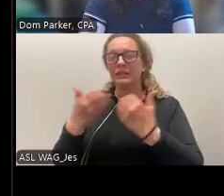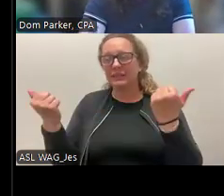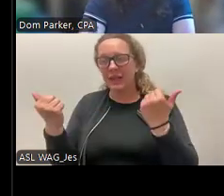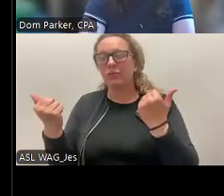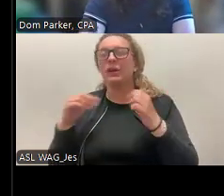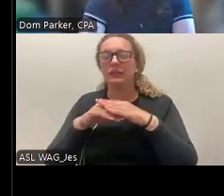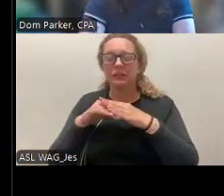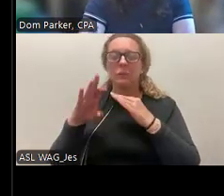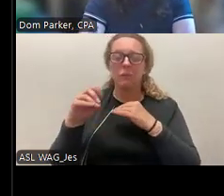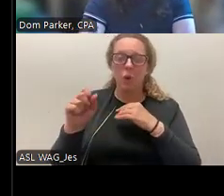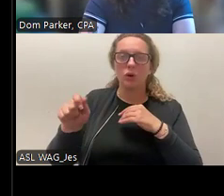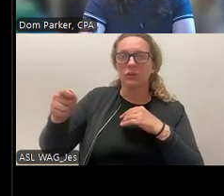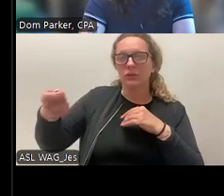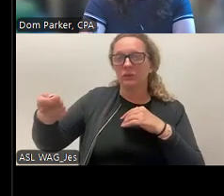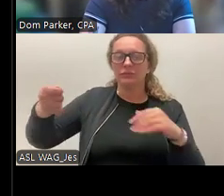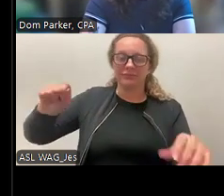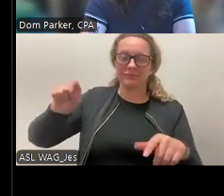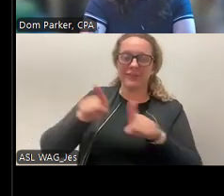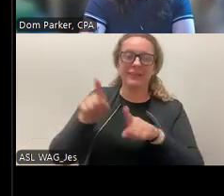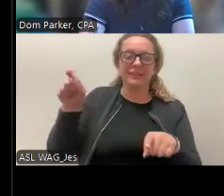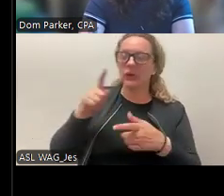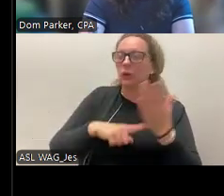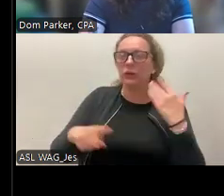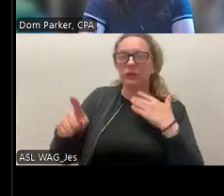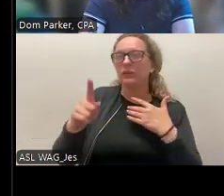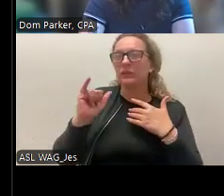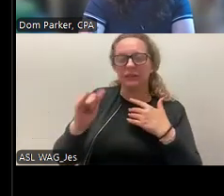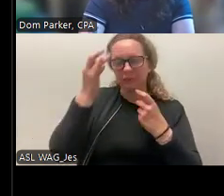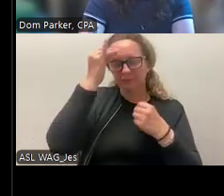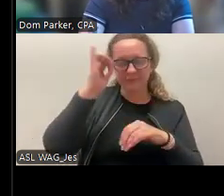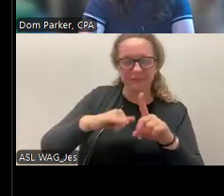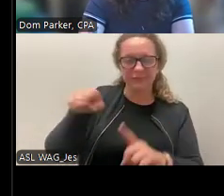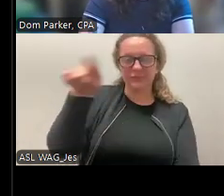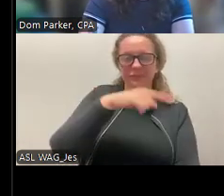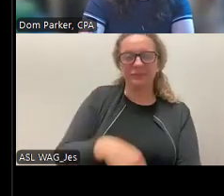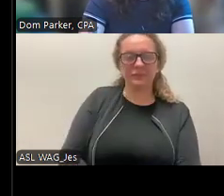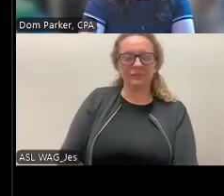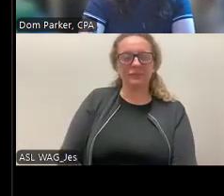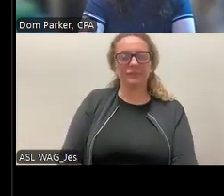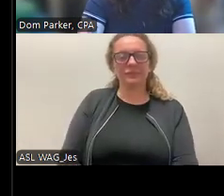that can be enabled or disabled as needed. What is the prevailing thinking on this?